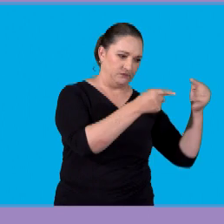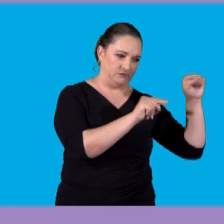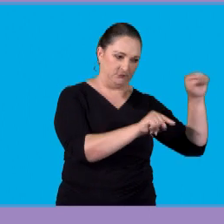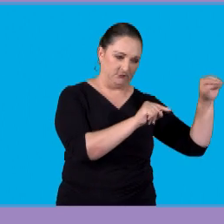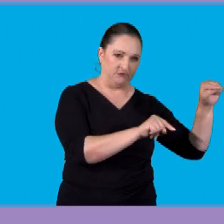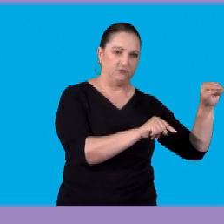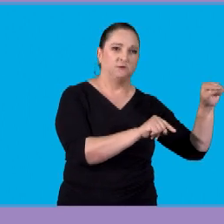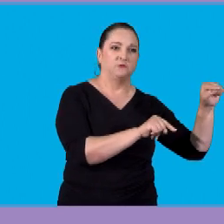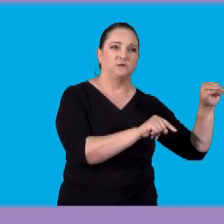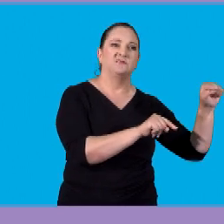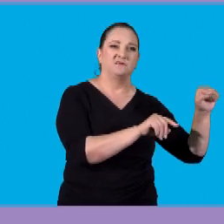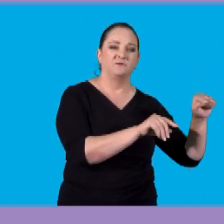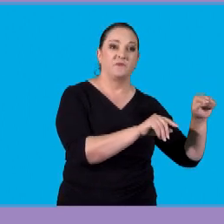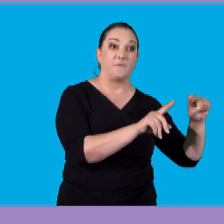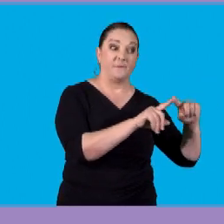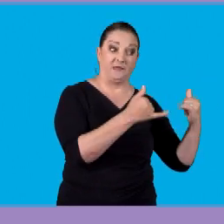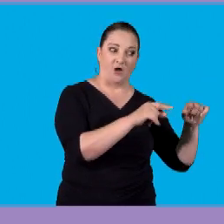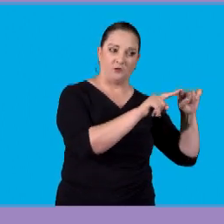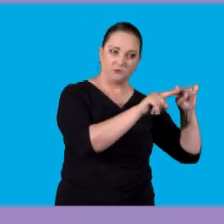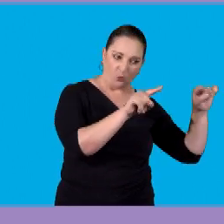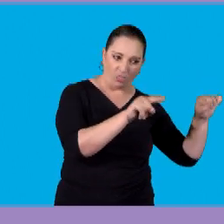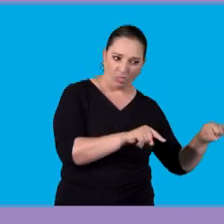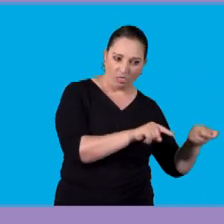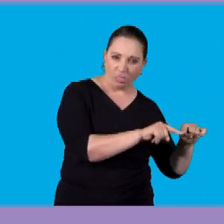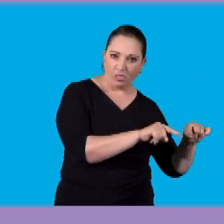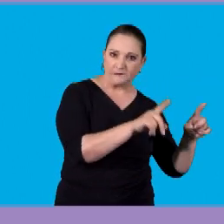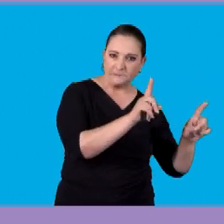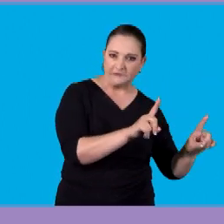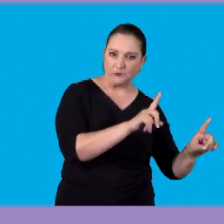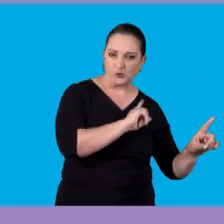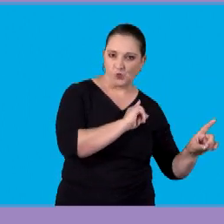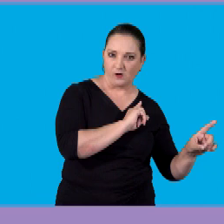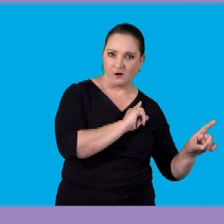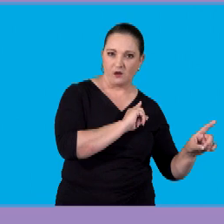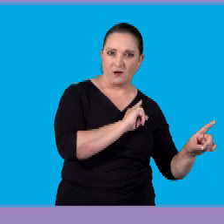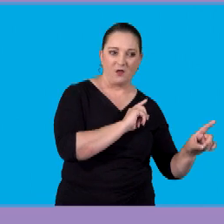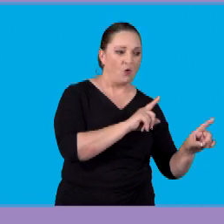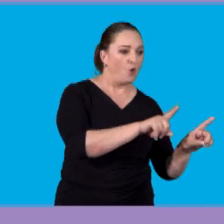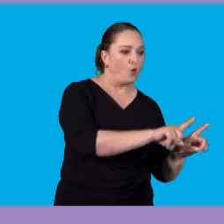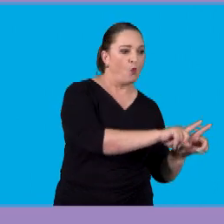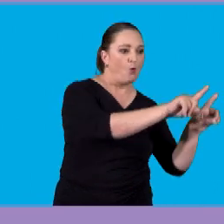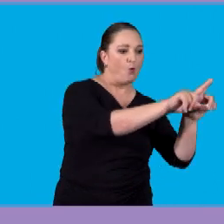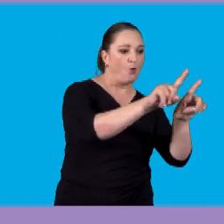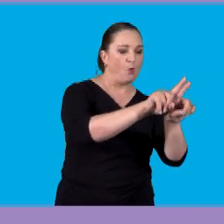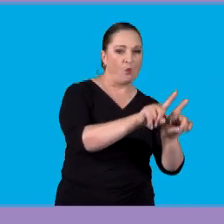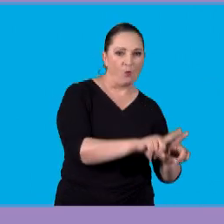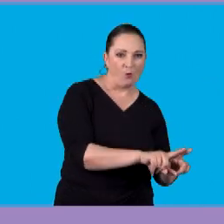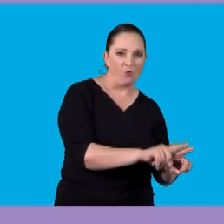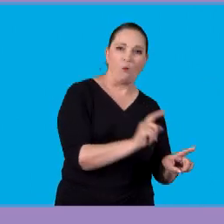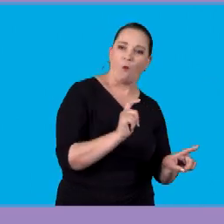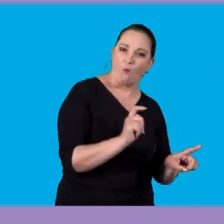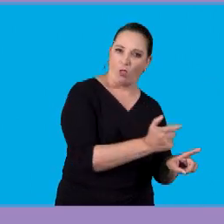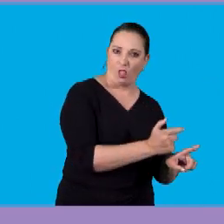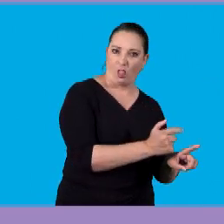are equal. Now what makes a square special is that all of the angles are